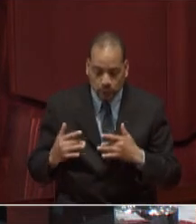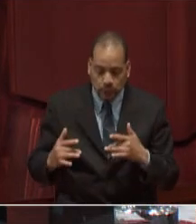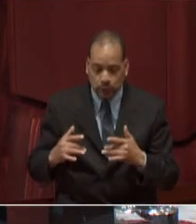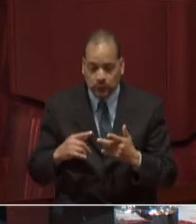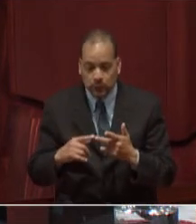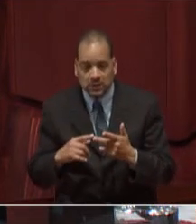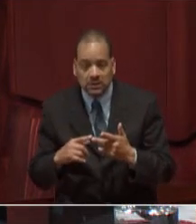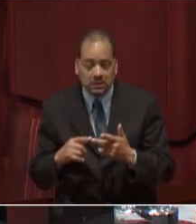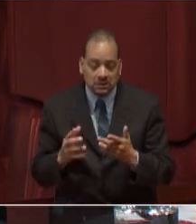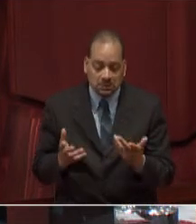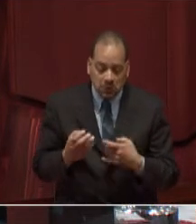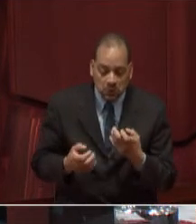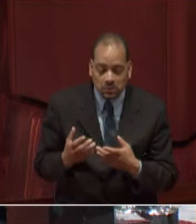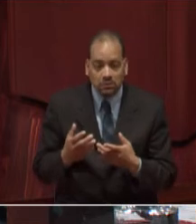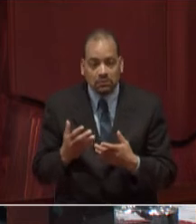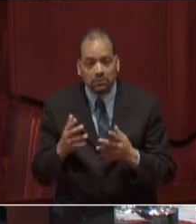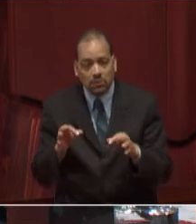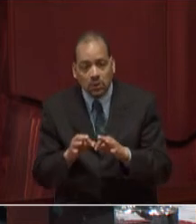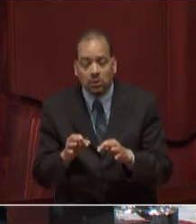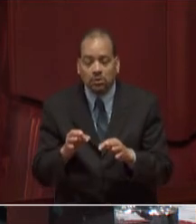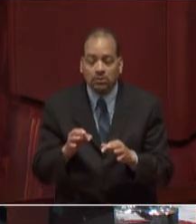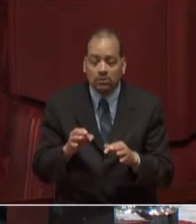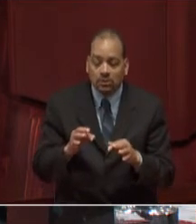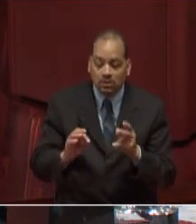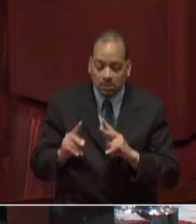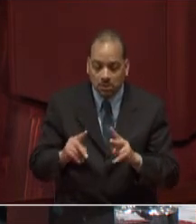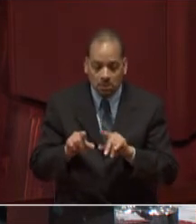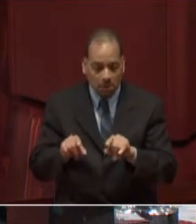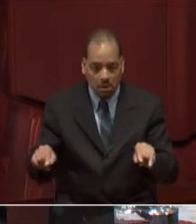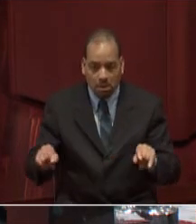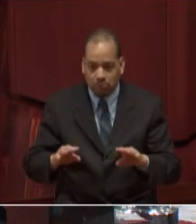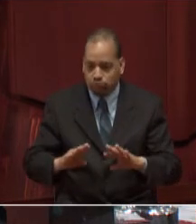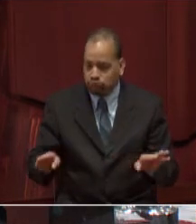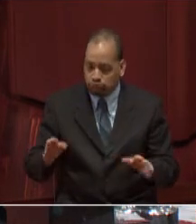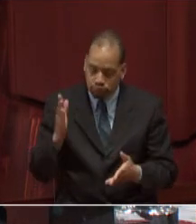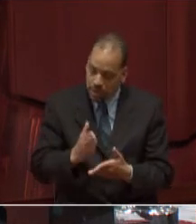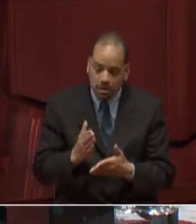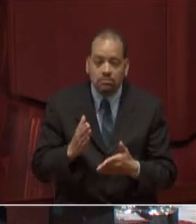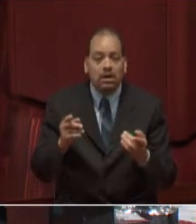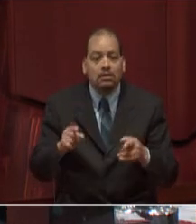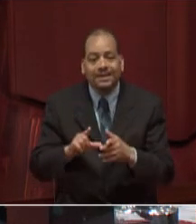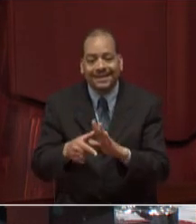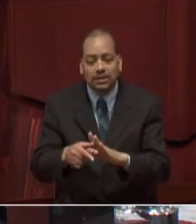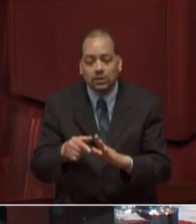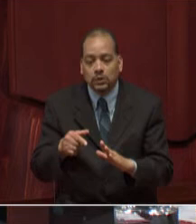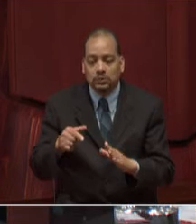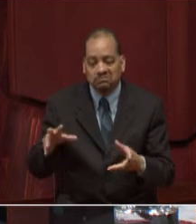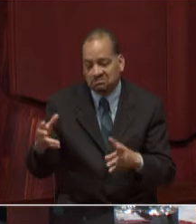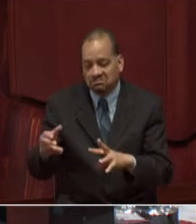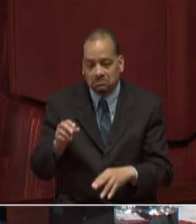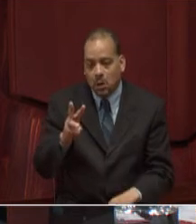leaks that led to Watergate. It was a direct connection. In early